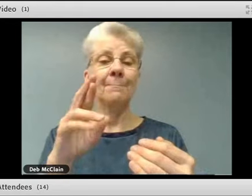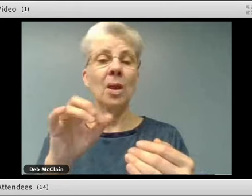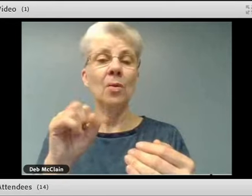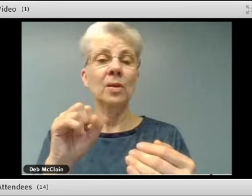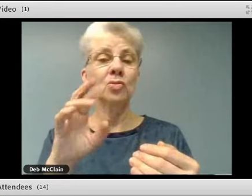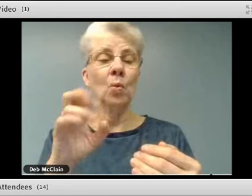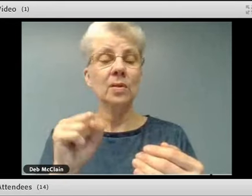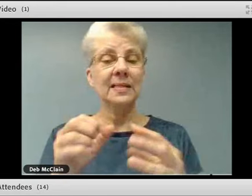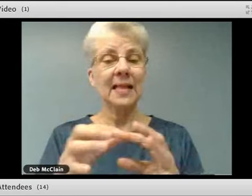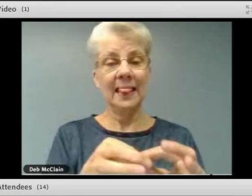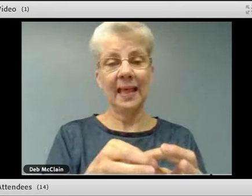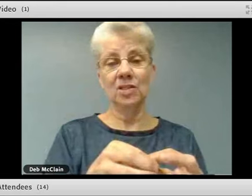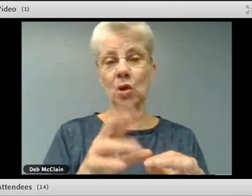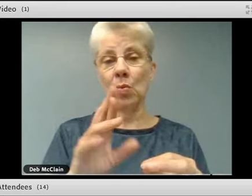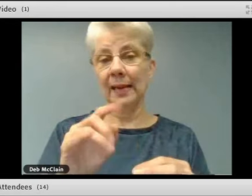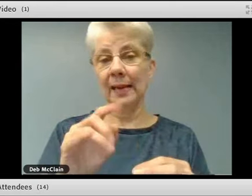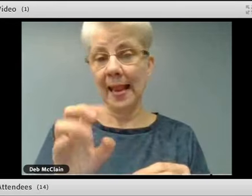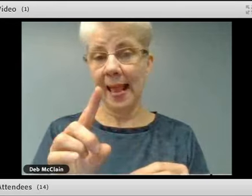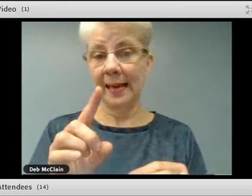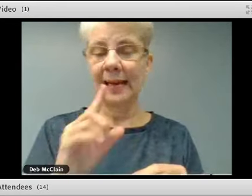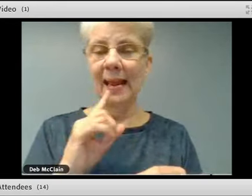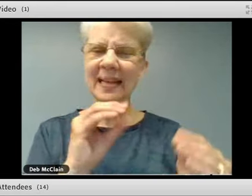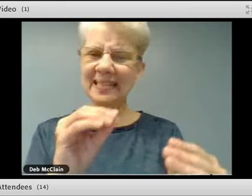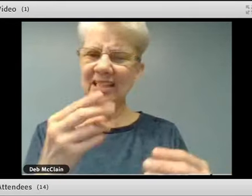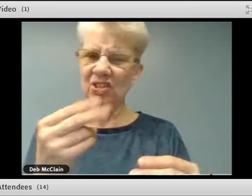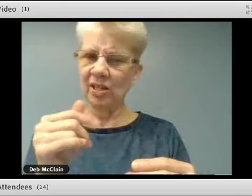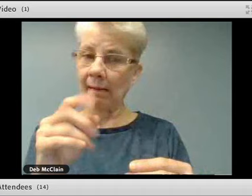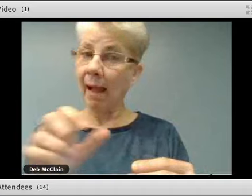to related resources, and a teaching guide.